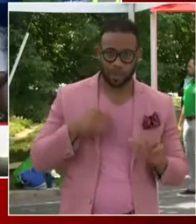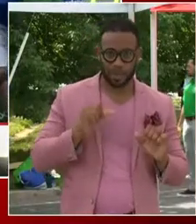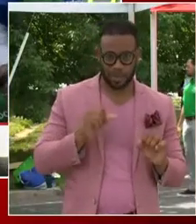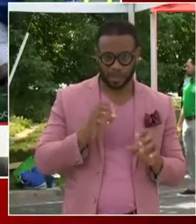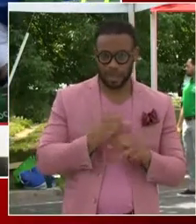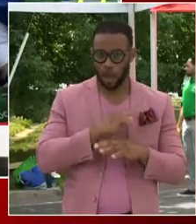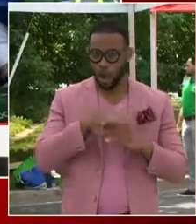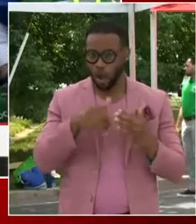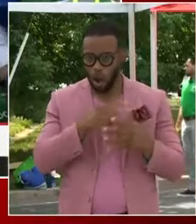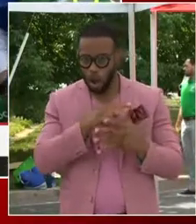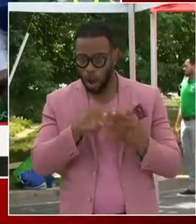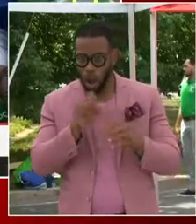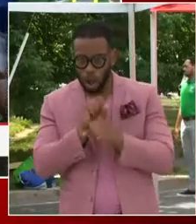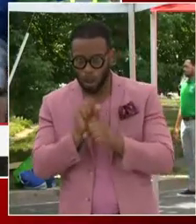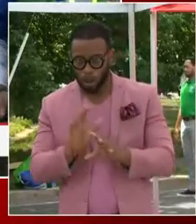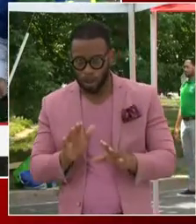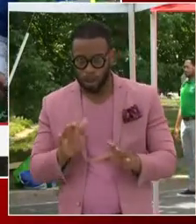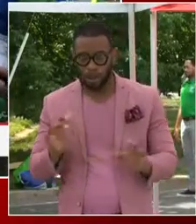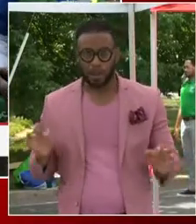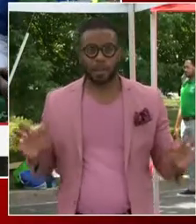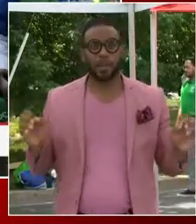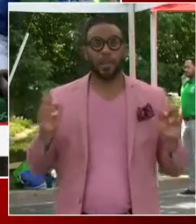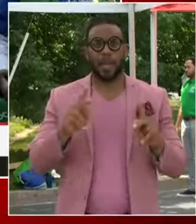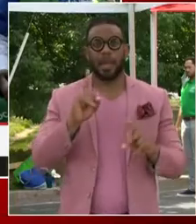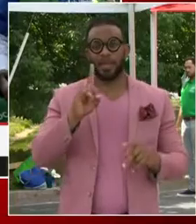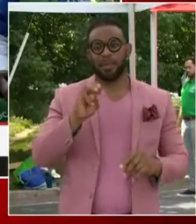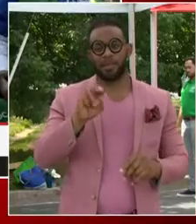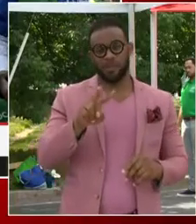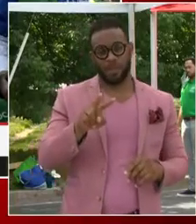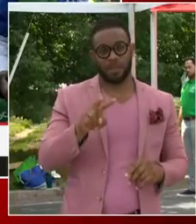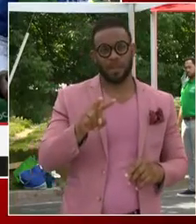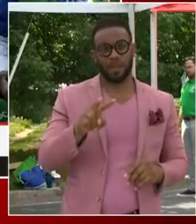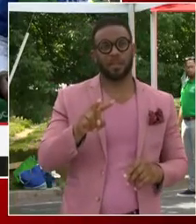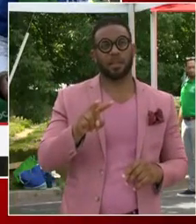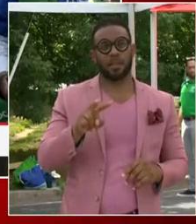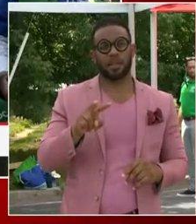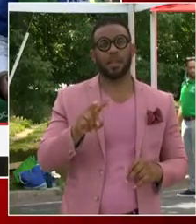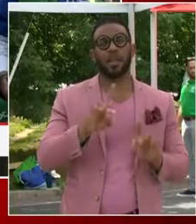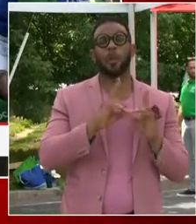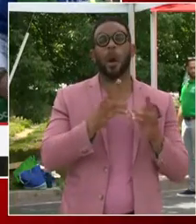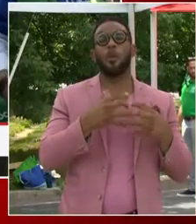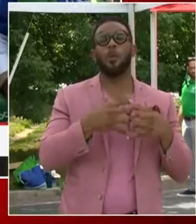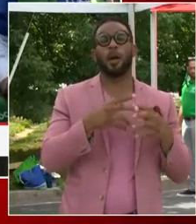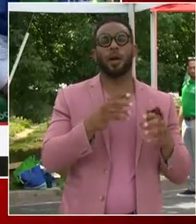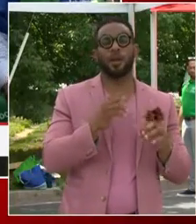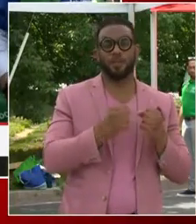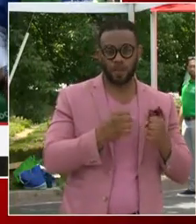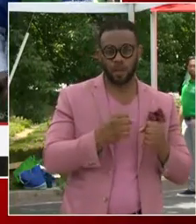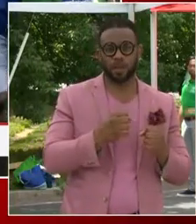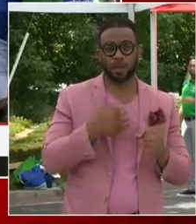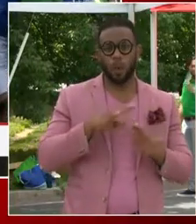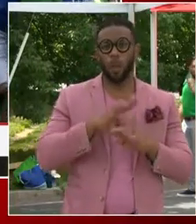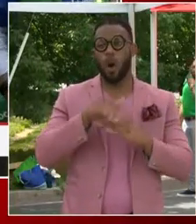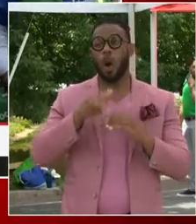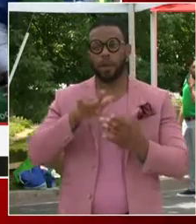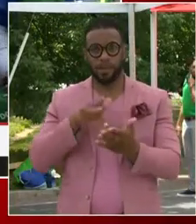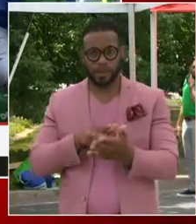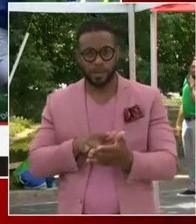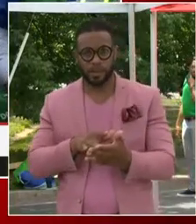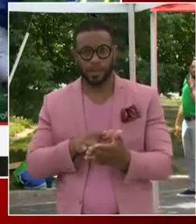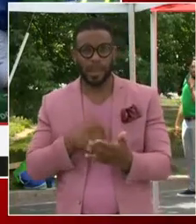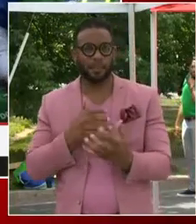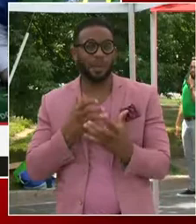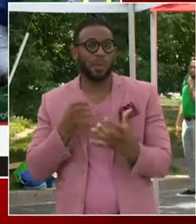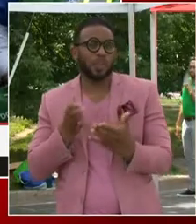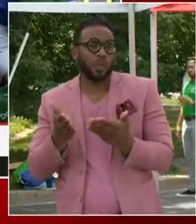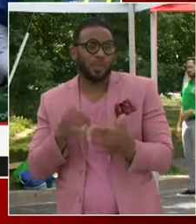can get all of our employees at the DMV so that we can open up all of the centers and have as